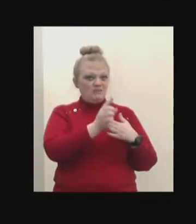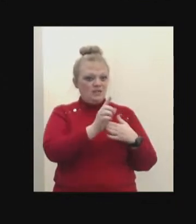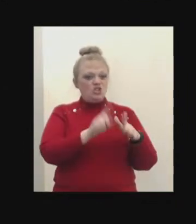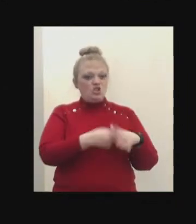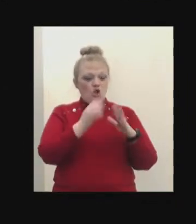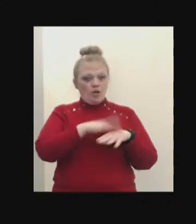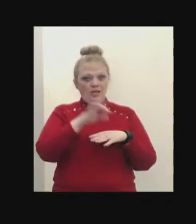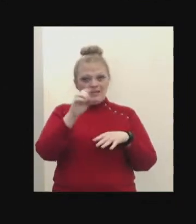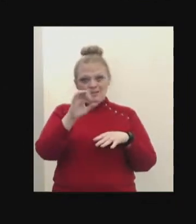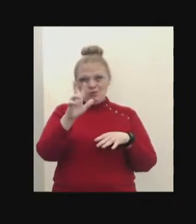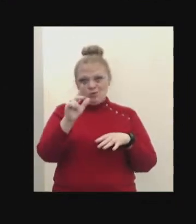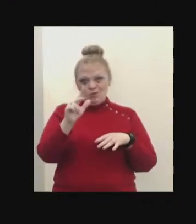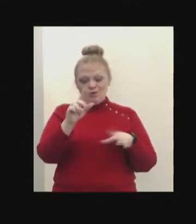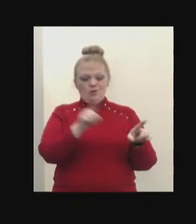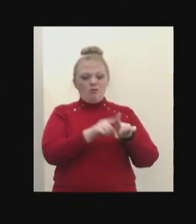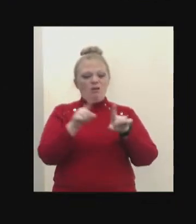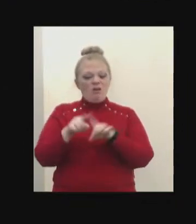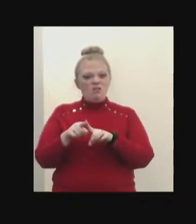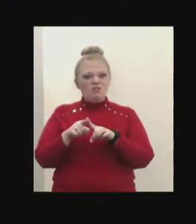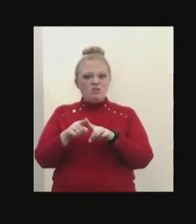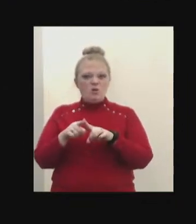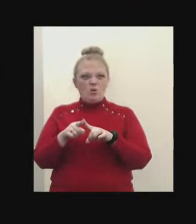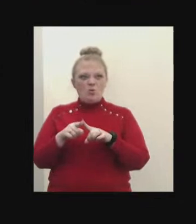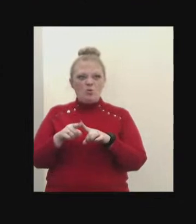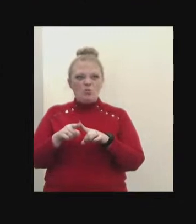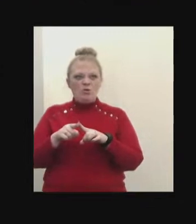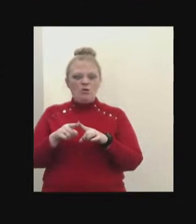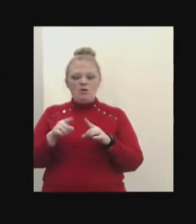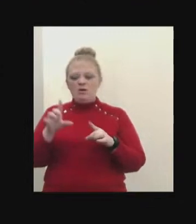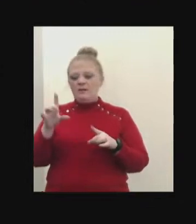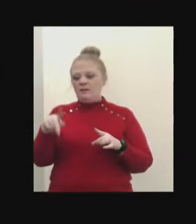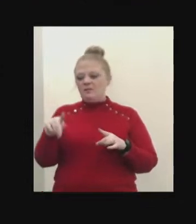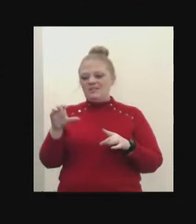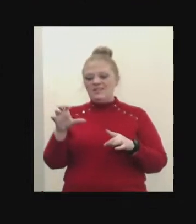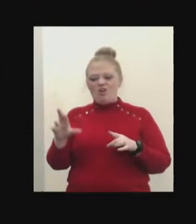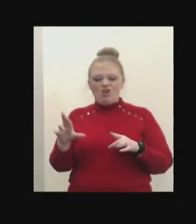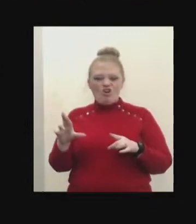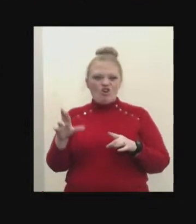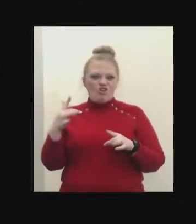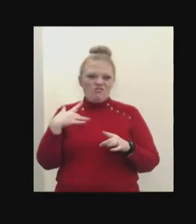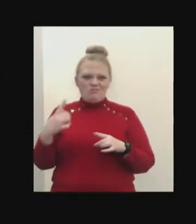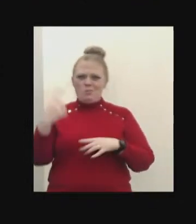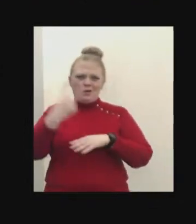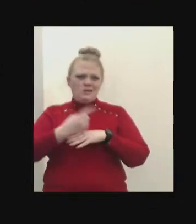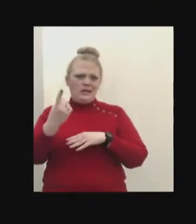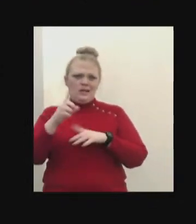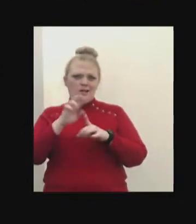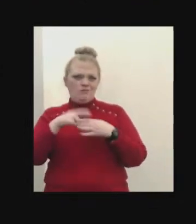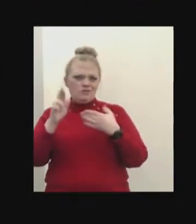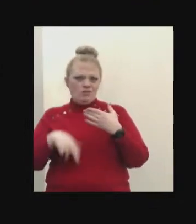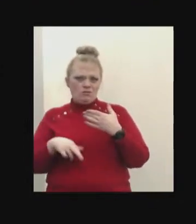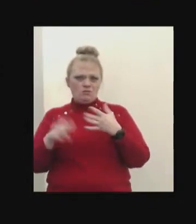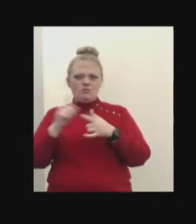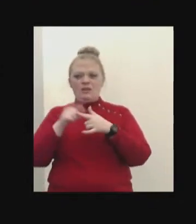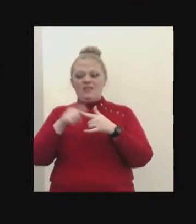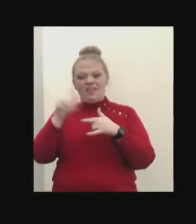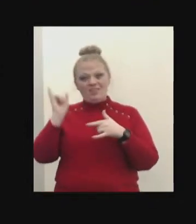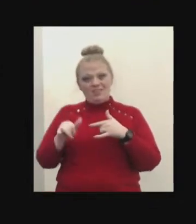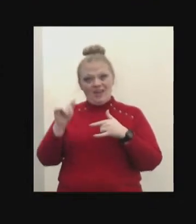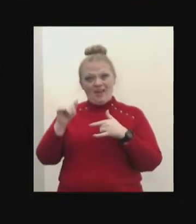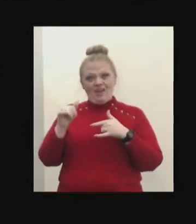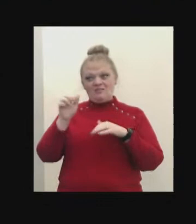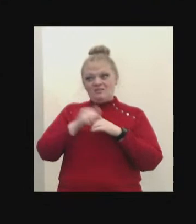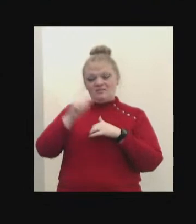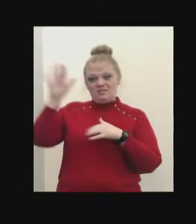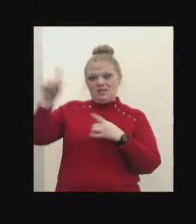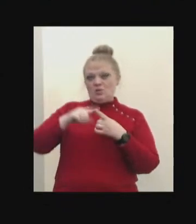also get PCR tests, and it's basically taking 1 day to get the results back. Those PCR tests then are sent to the